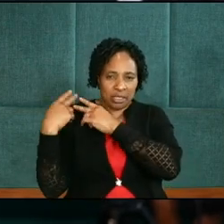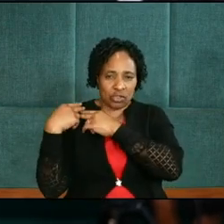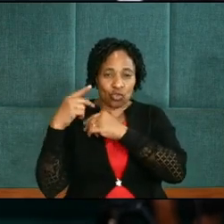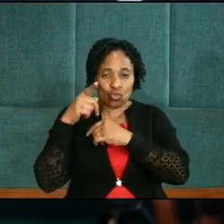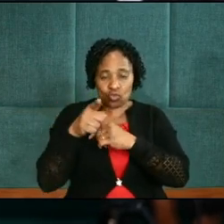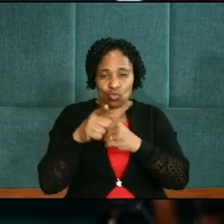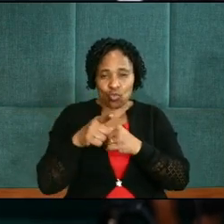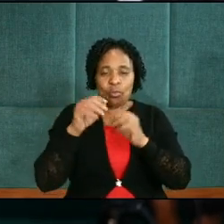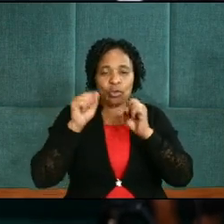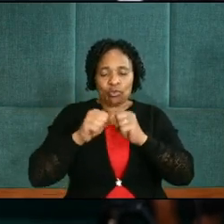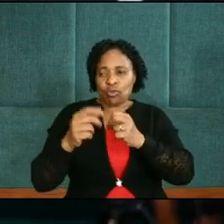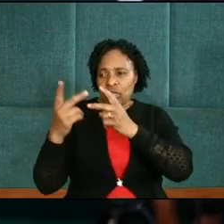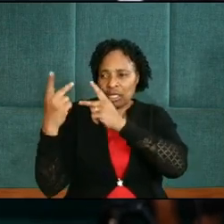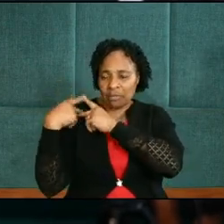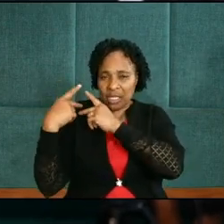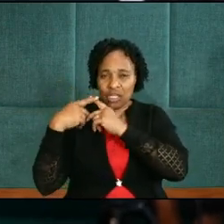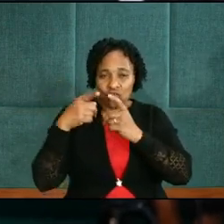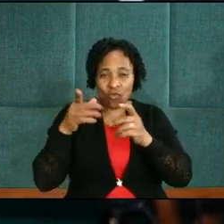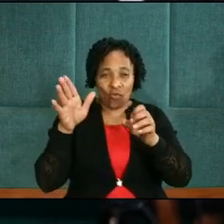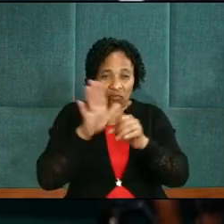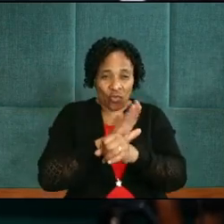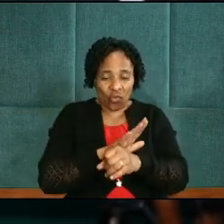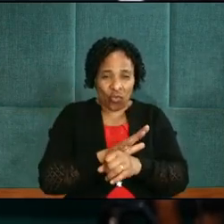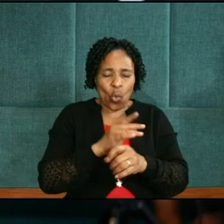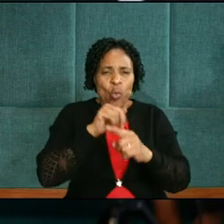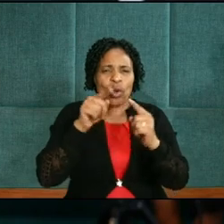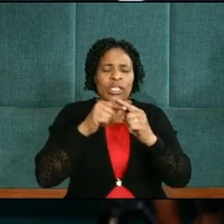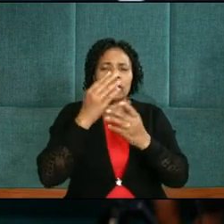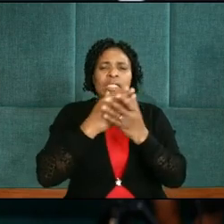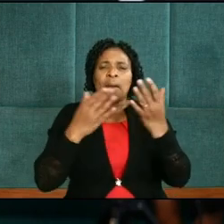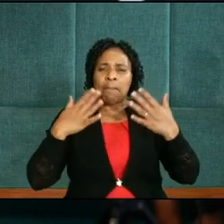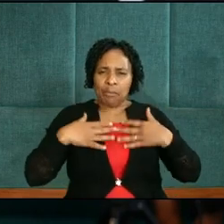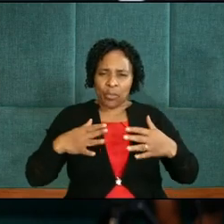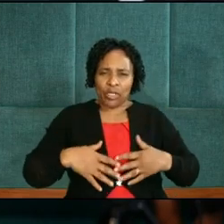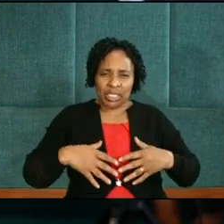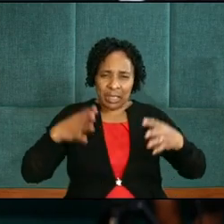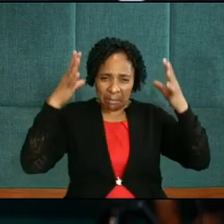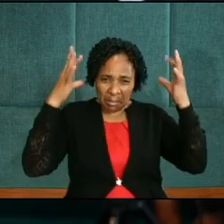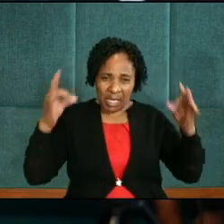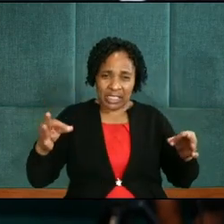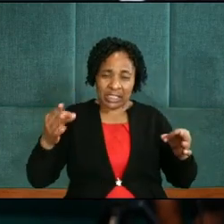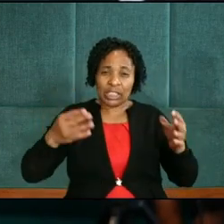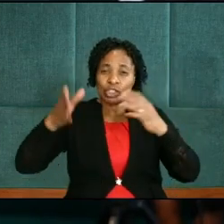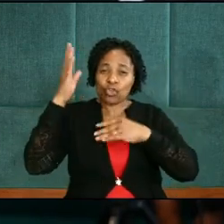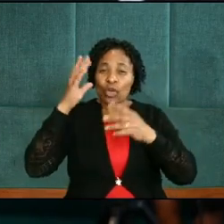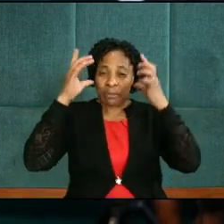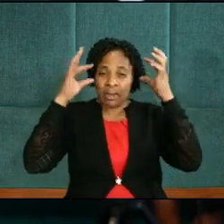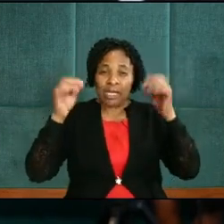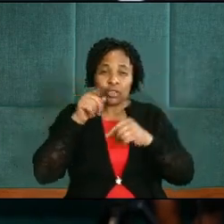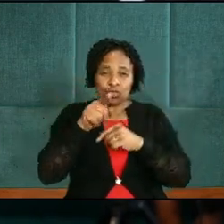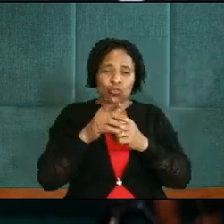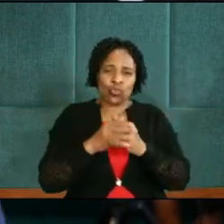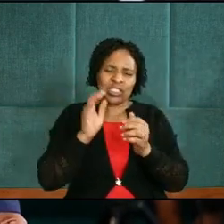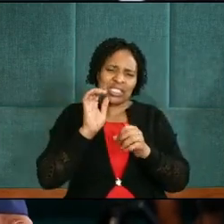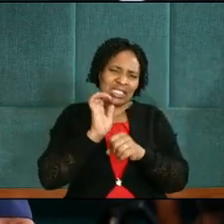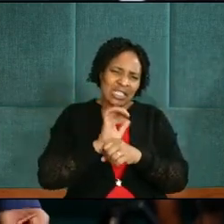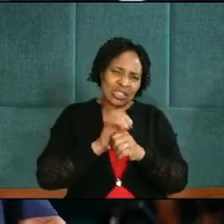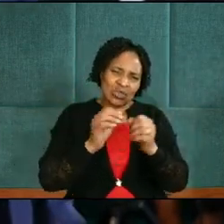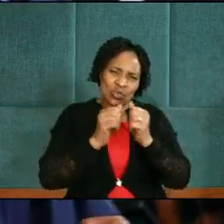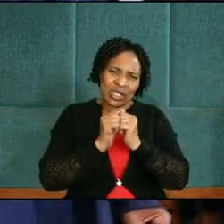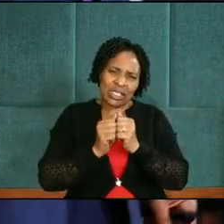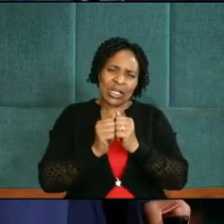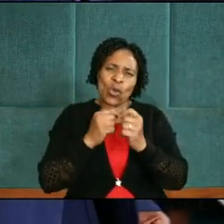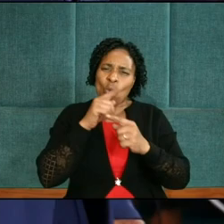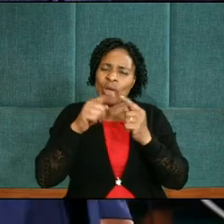lie on them. When somebody malice you, you won't malice them. Is the church with me? Yeah. When somebody